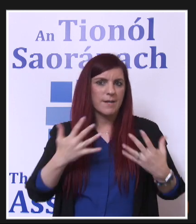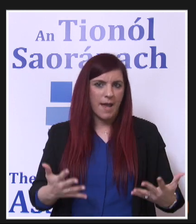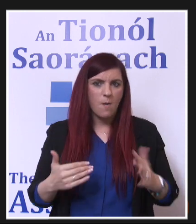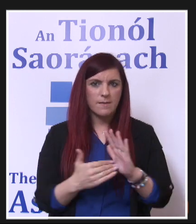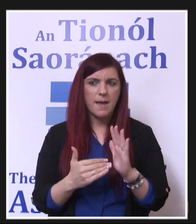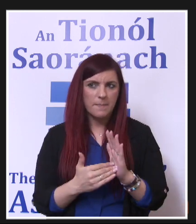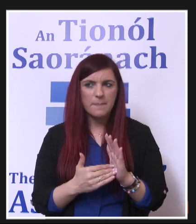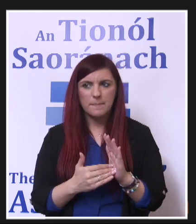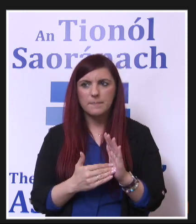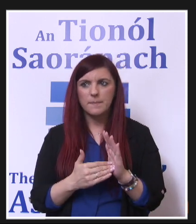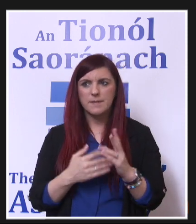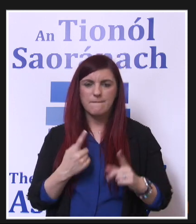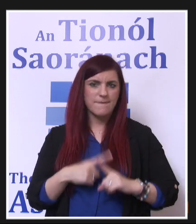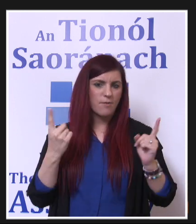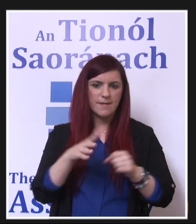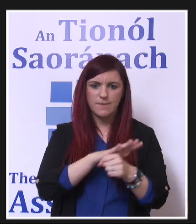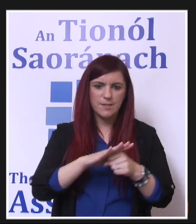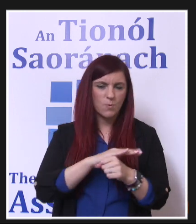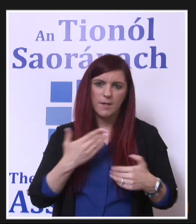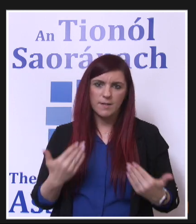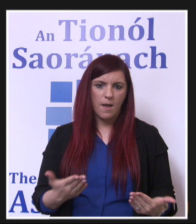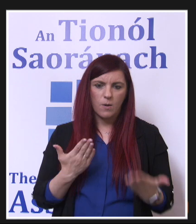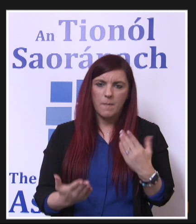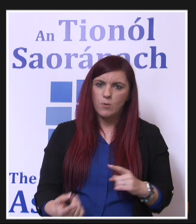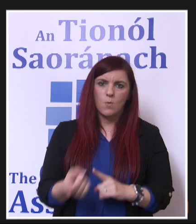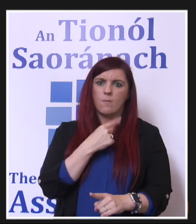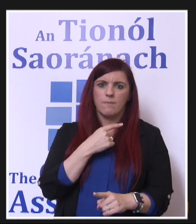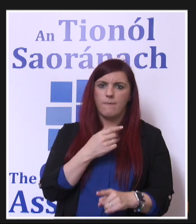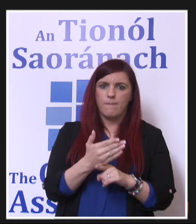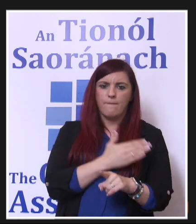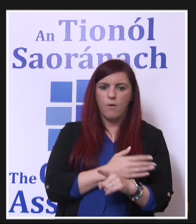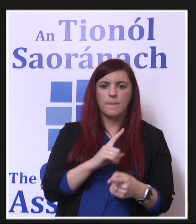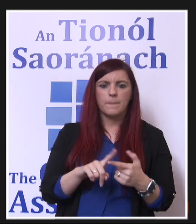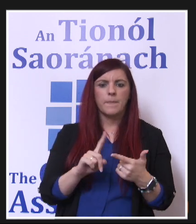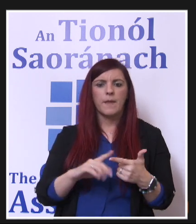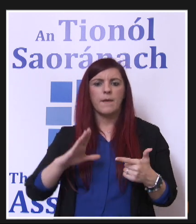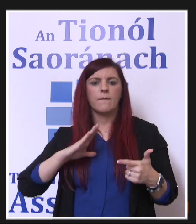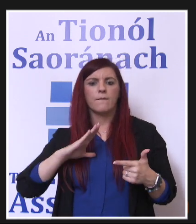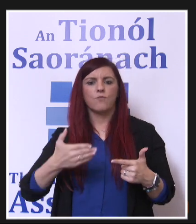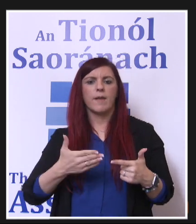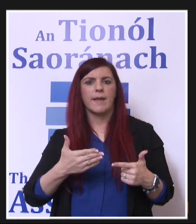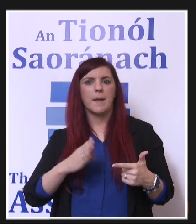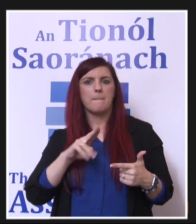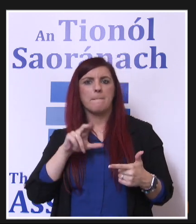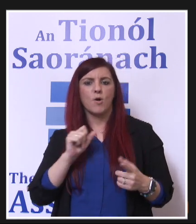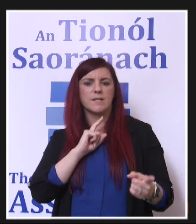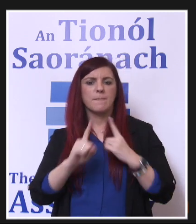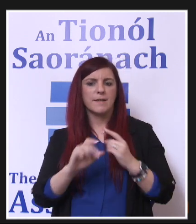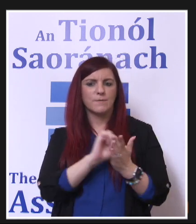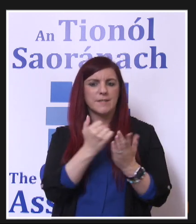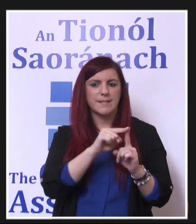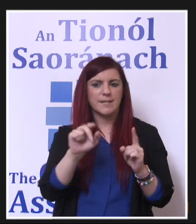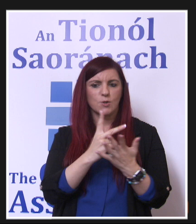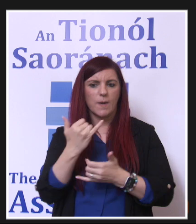in a very different position now. That will be one. A free bus pass for 16 to 18-year-olds. Other